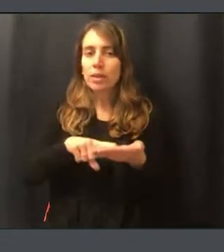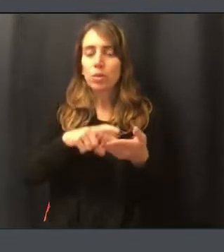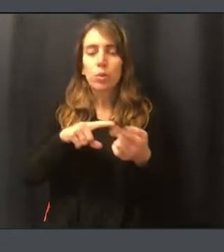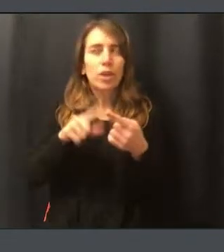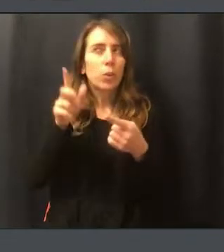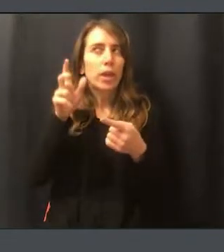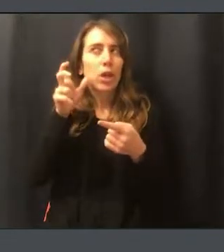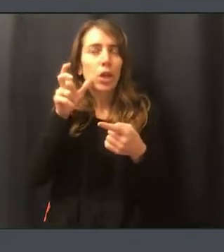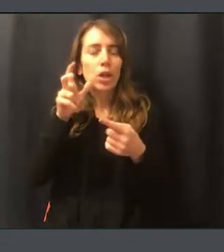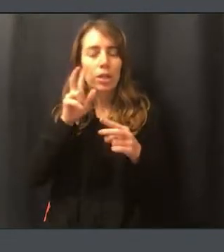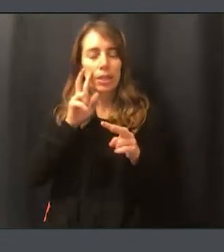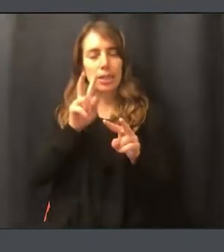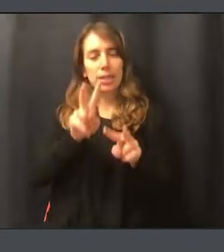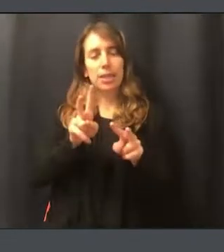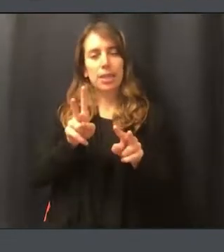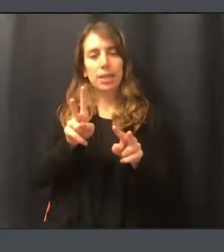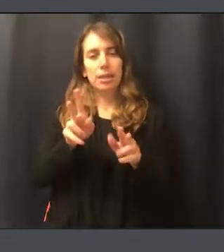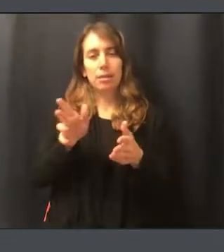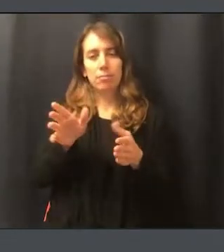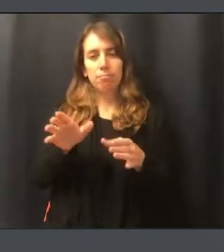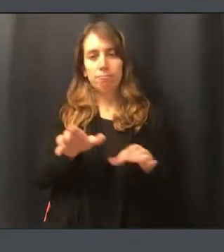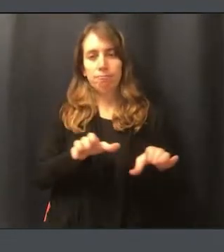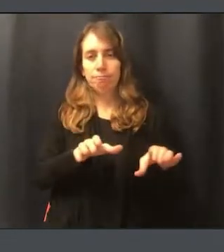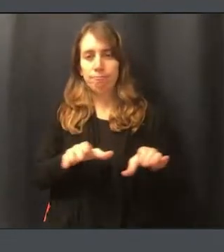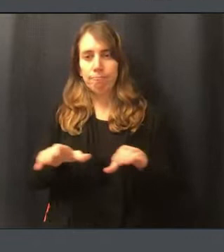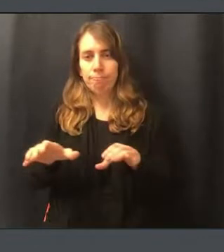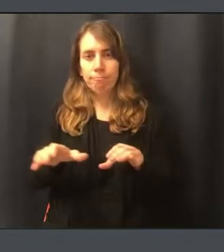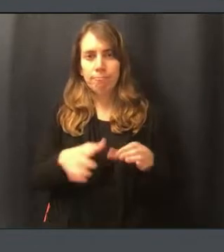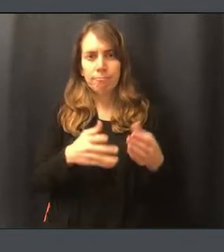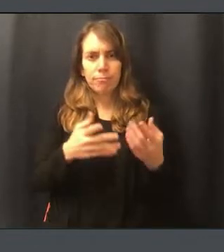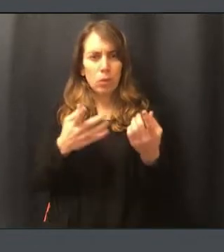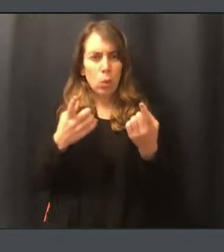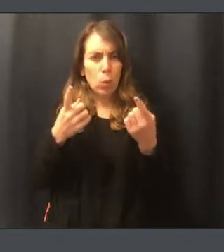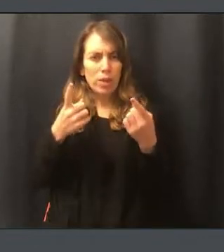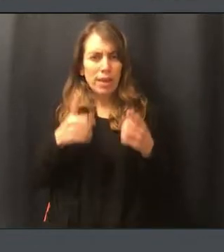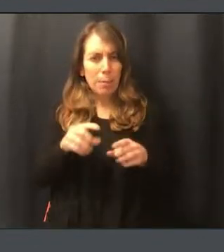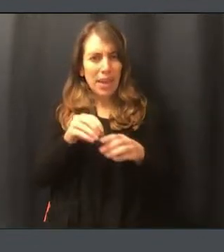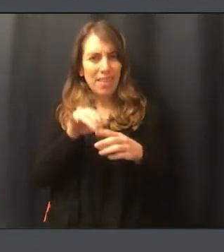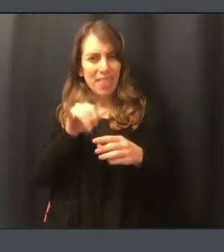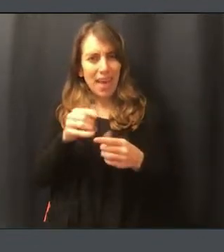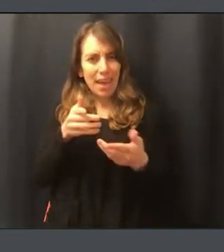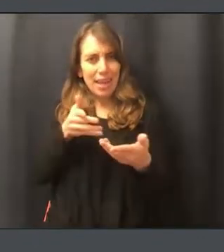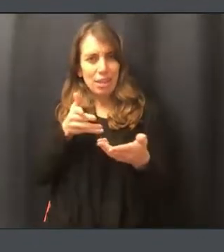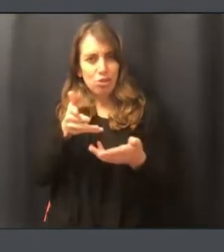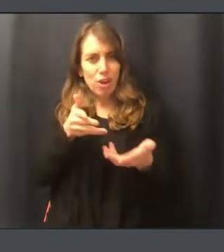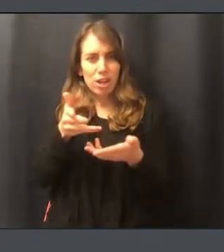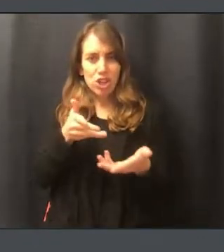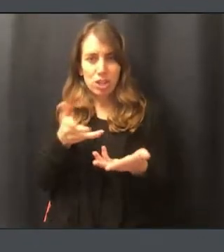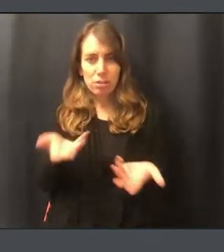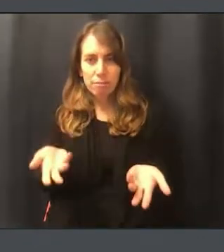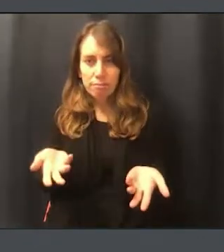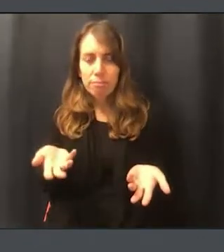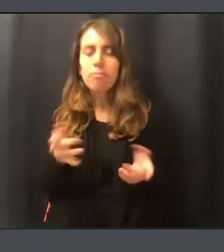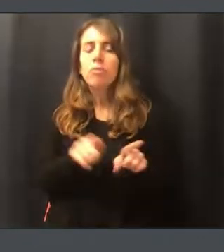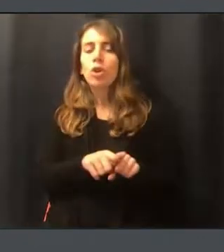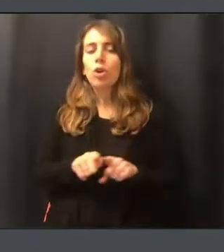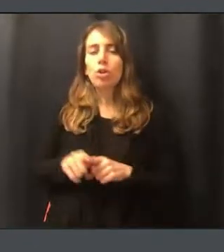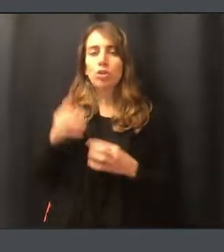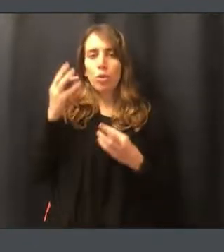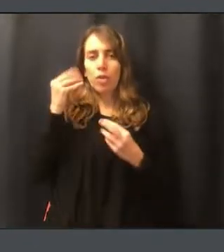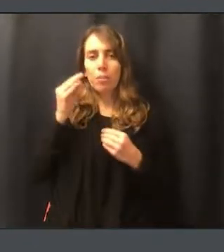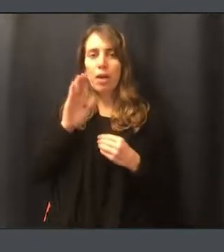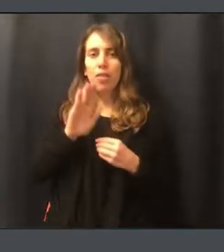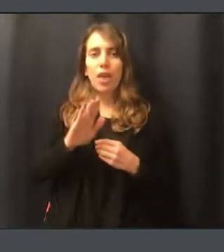see this child, I want you to think about what is happening in this interaction, right? And I want you to also think about this child's